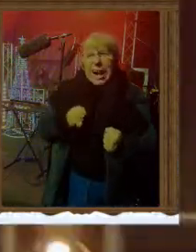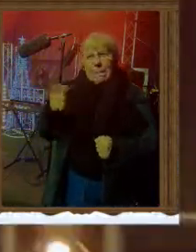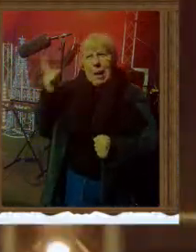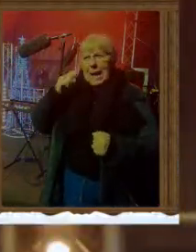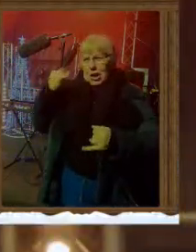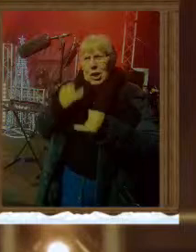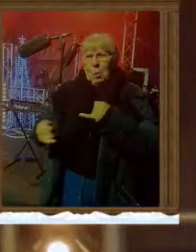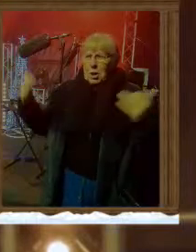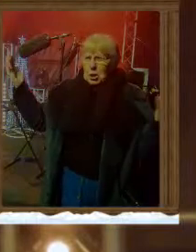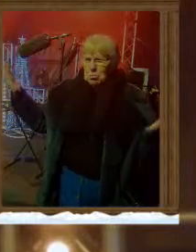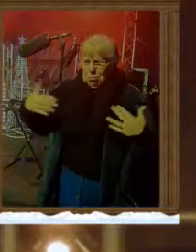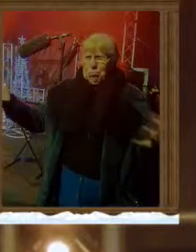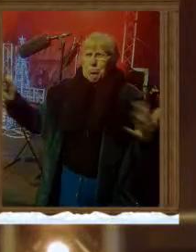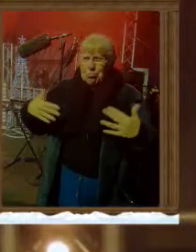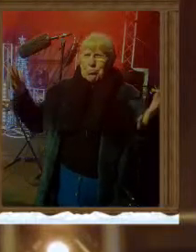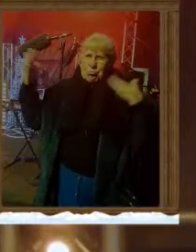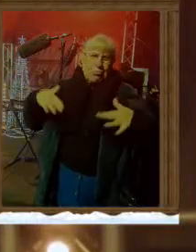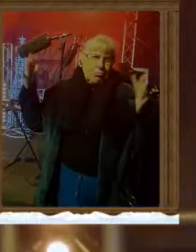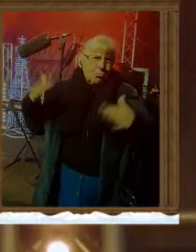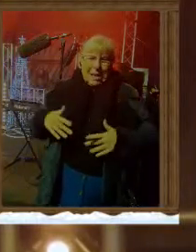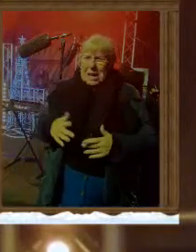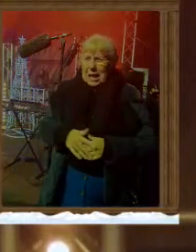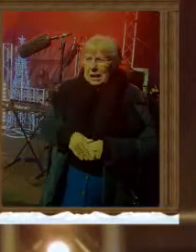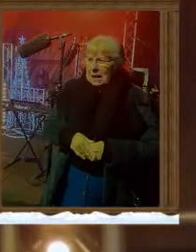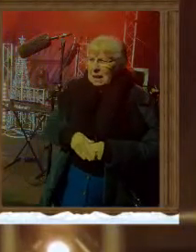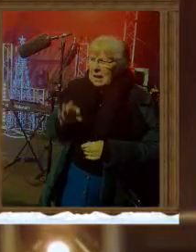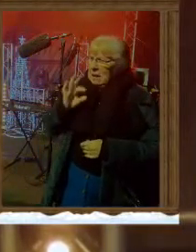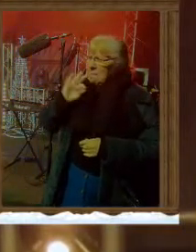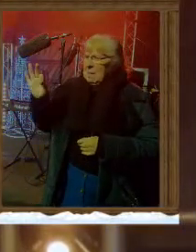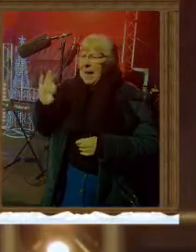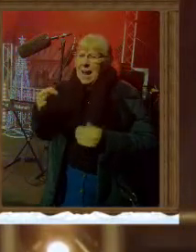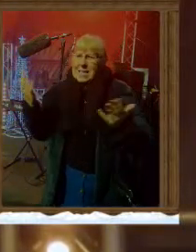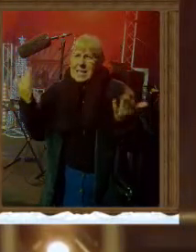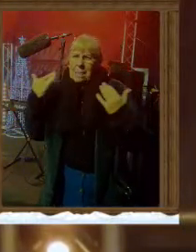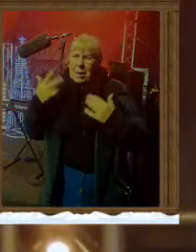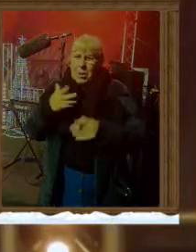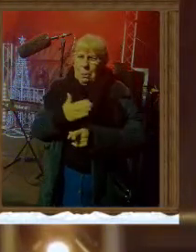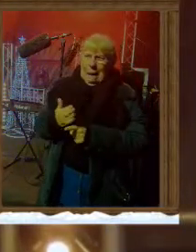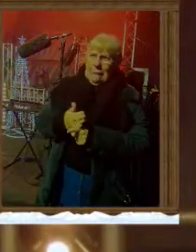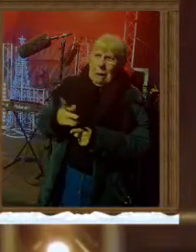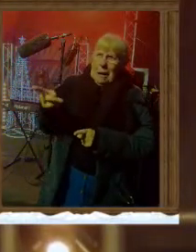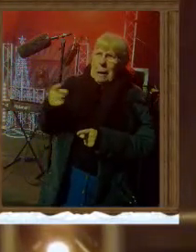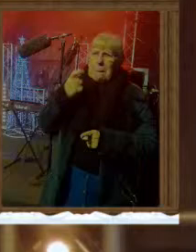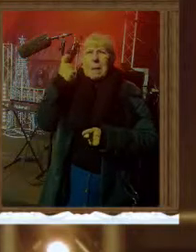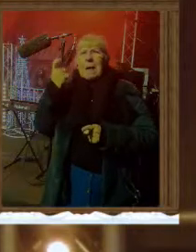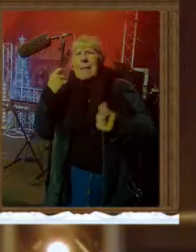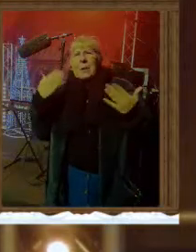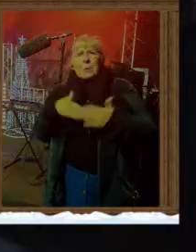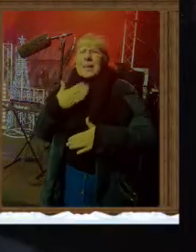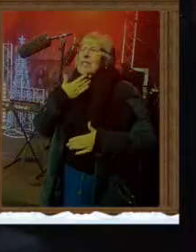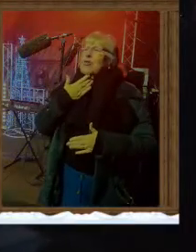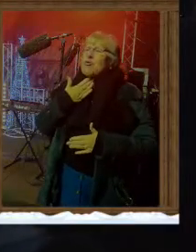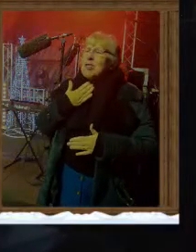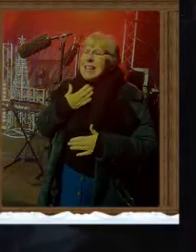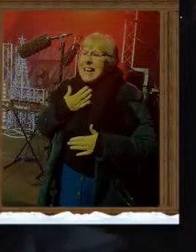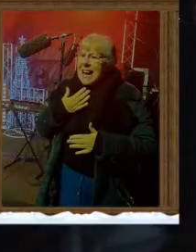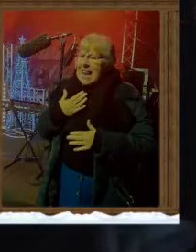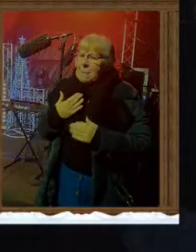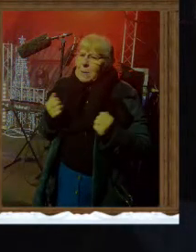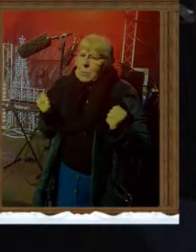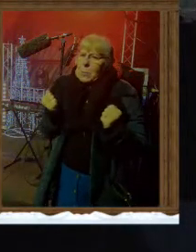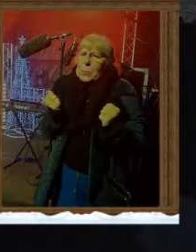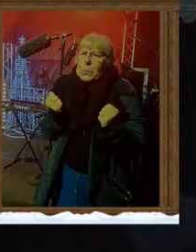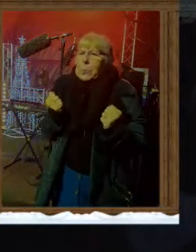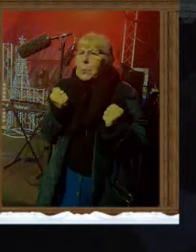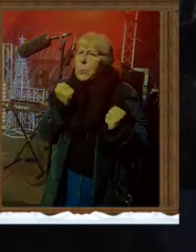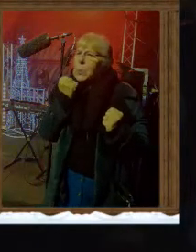year. We'll check in with a man who might know a little bit later about the weather, but it looks like, if anything, tonight, dry, just a bit on the nippy side